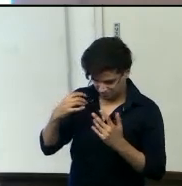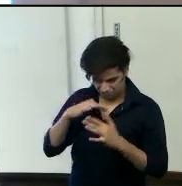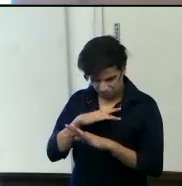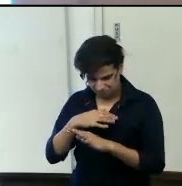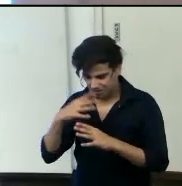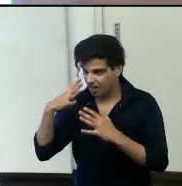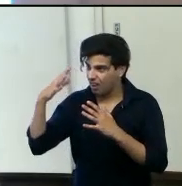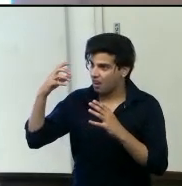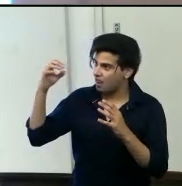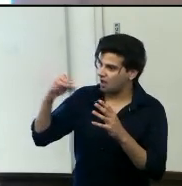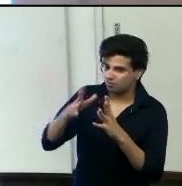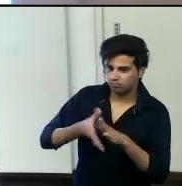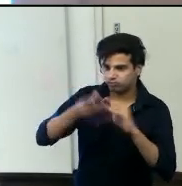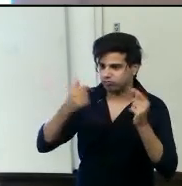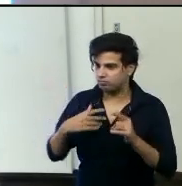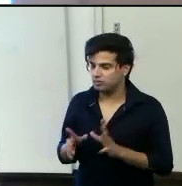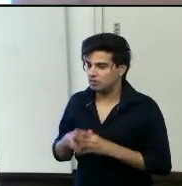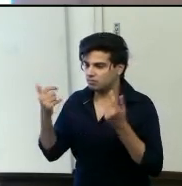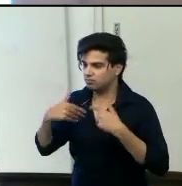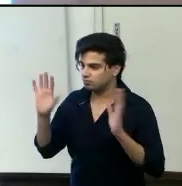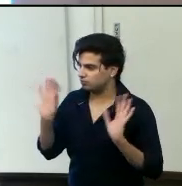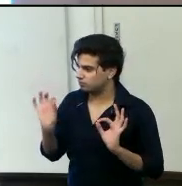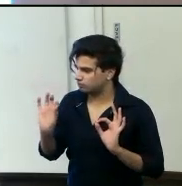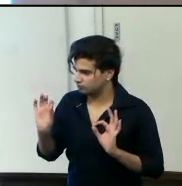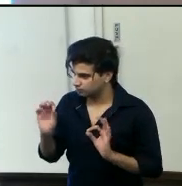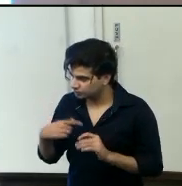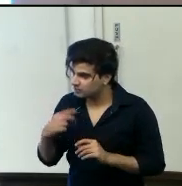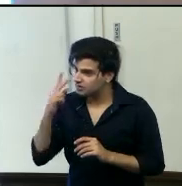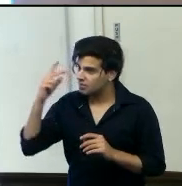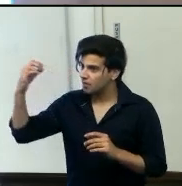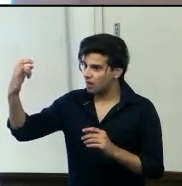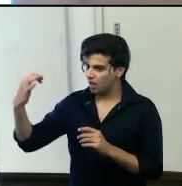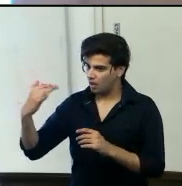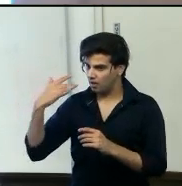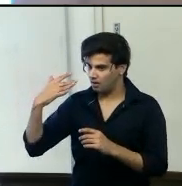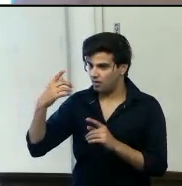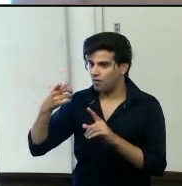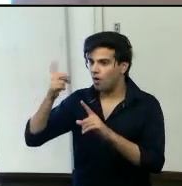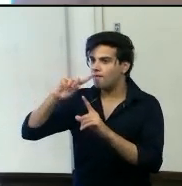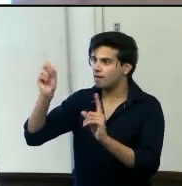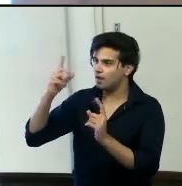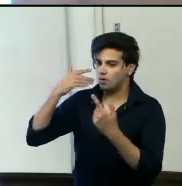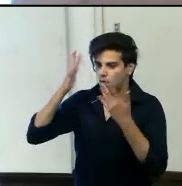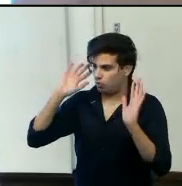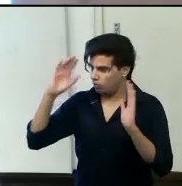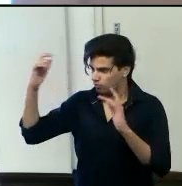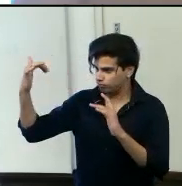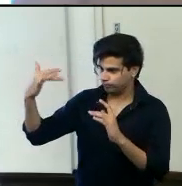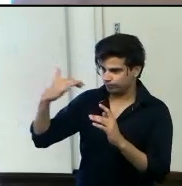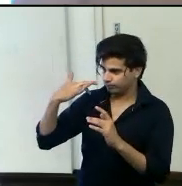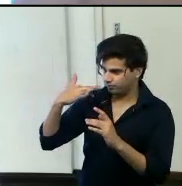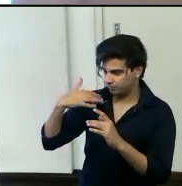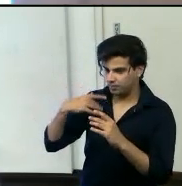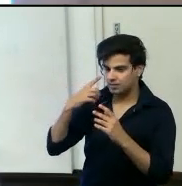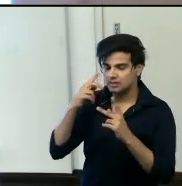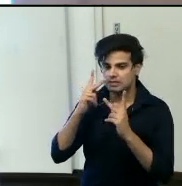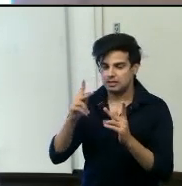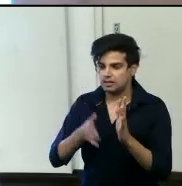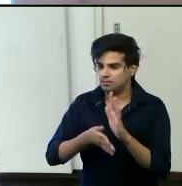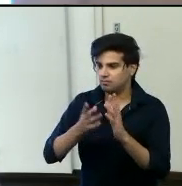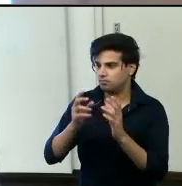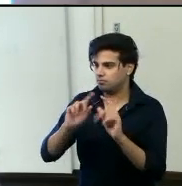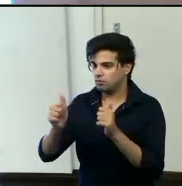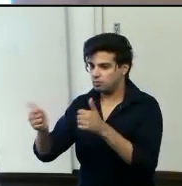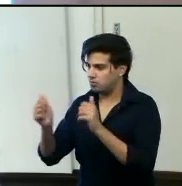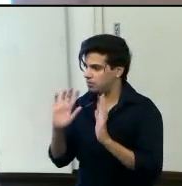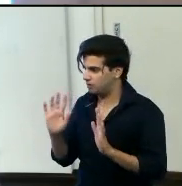I am not there. So in that sense, it was like this light which come from unknown source, lighting me up, and then I am no more there.